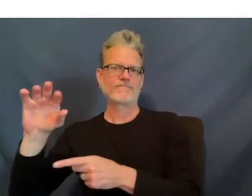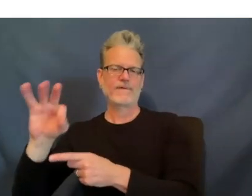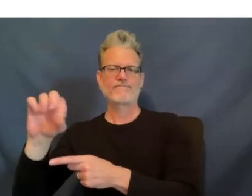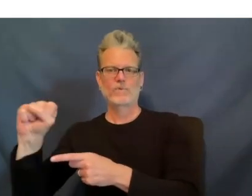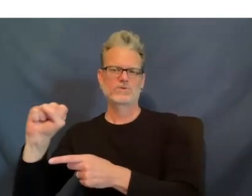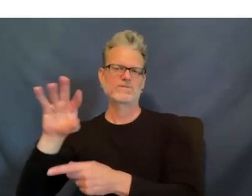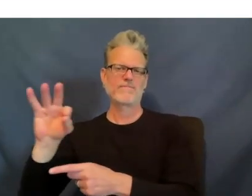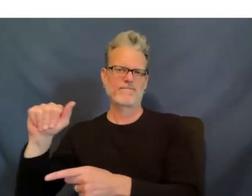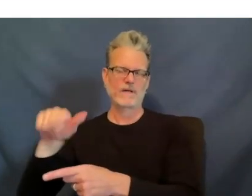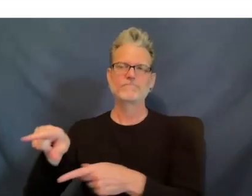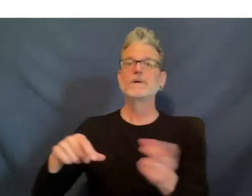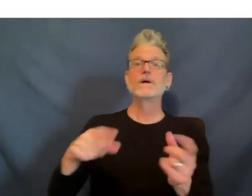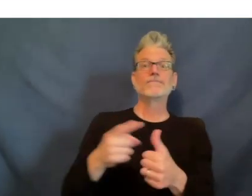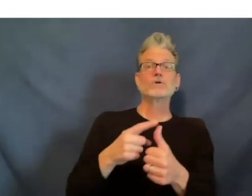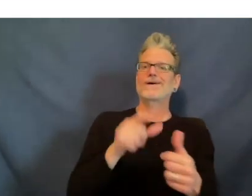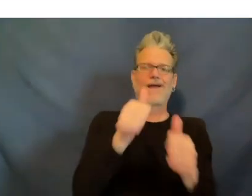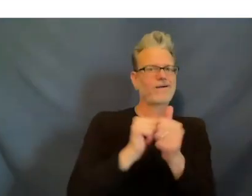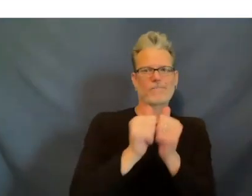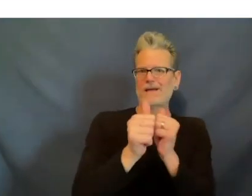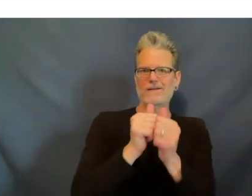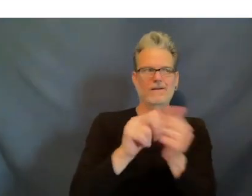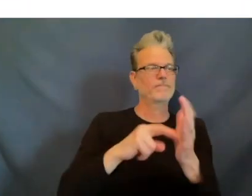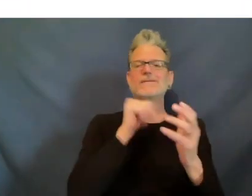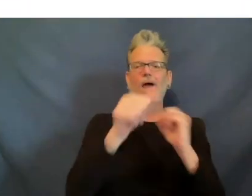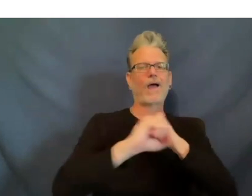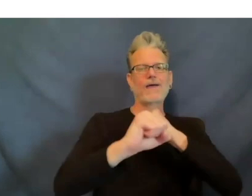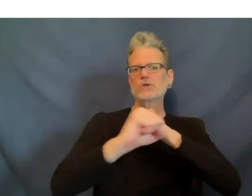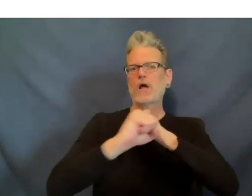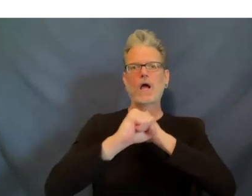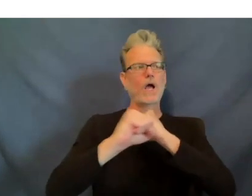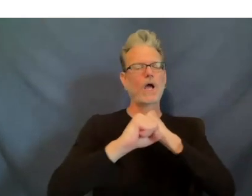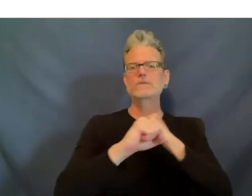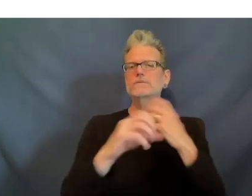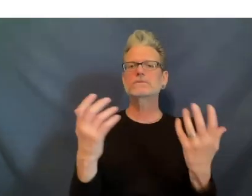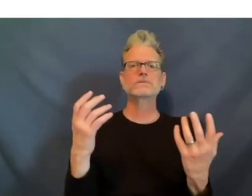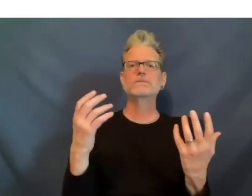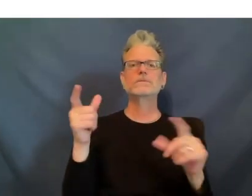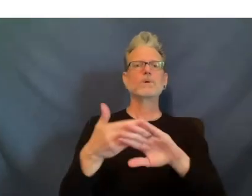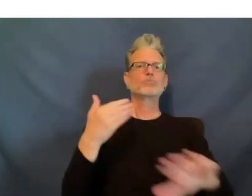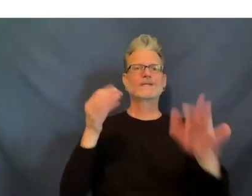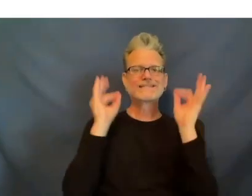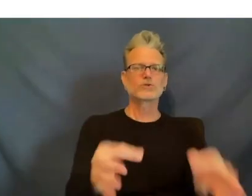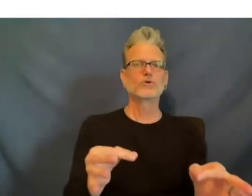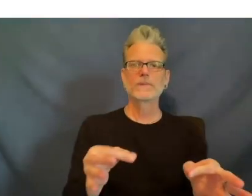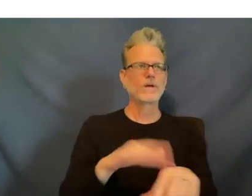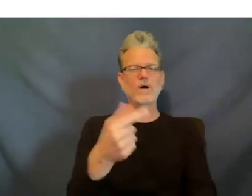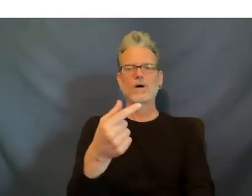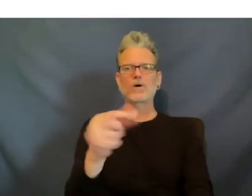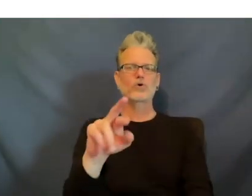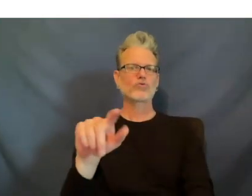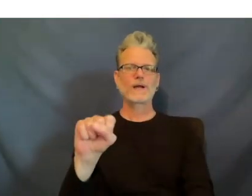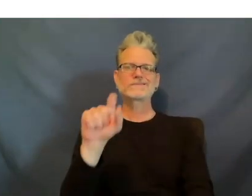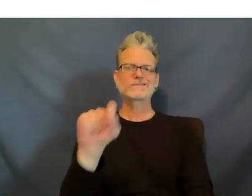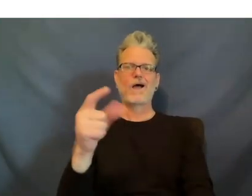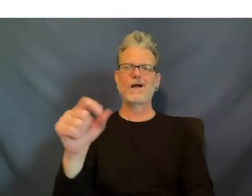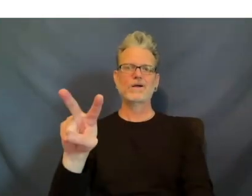First, they're non-competitive, meaning they aren't widely advertised, predetermined funding opportunities that you'll find on grants.gov. Instead,